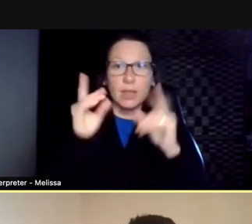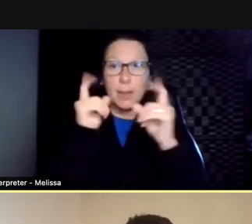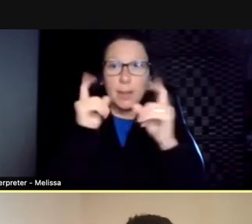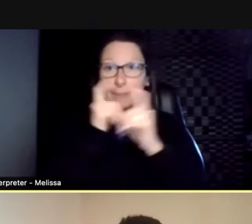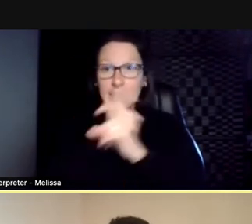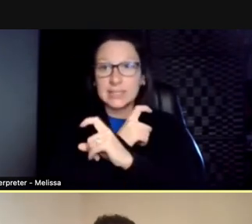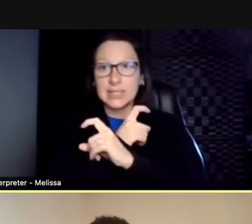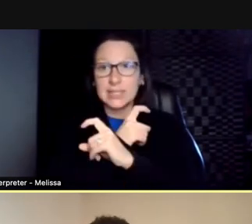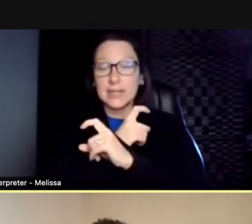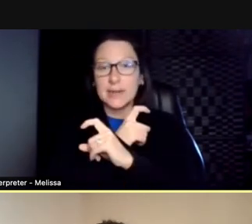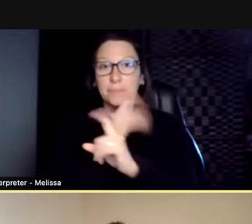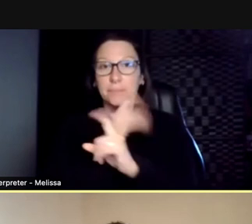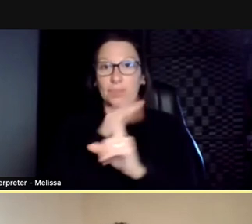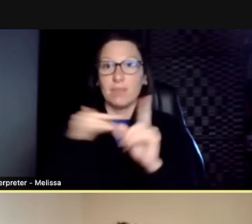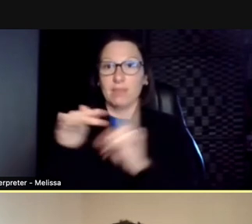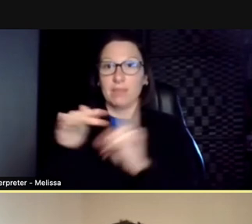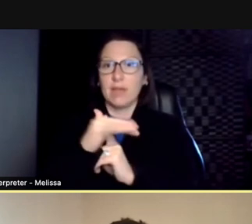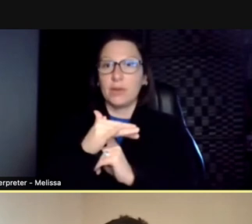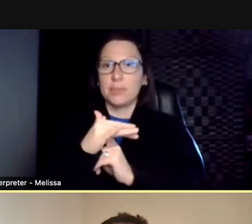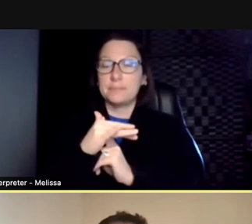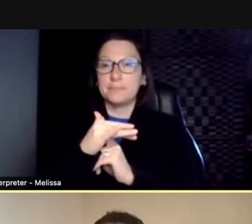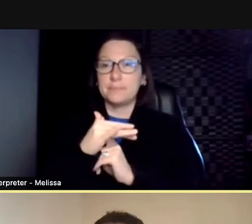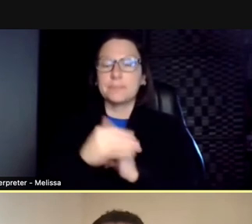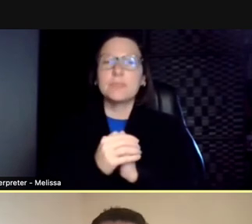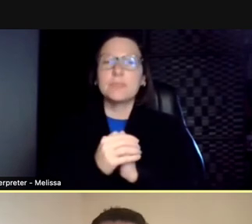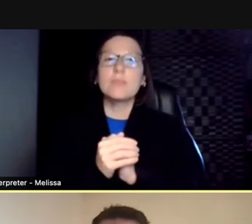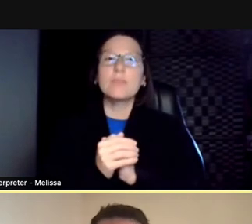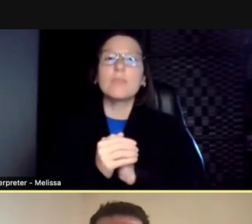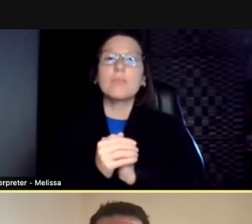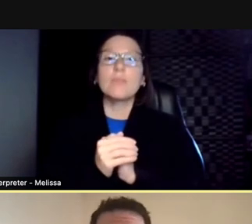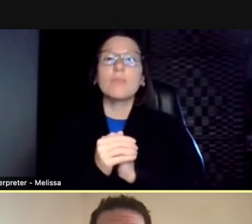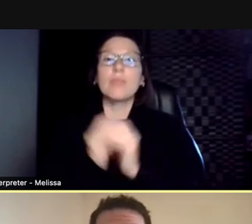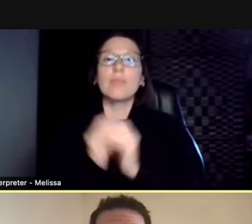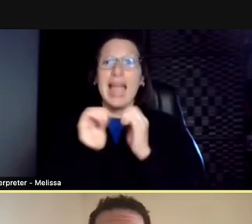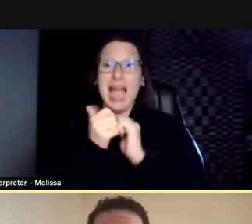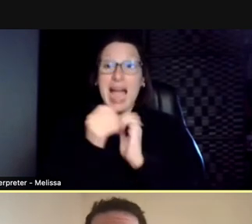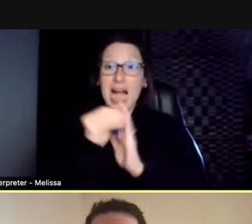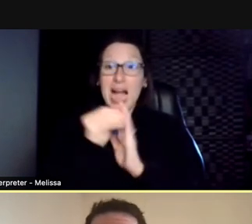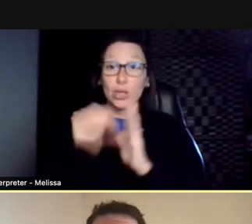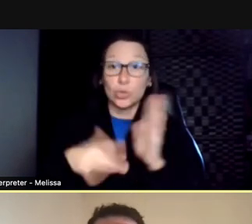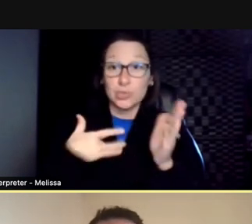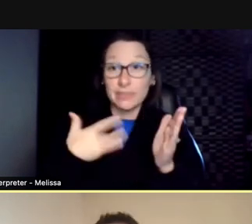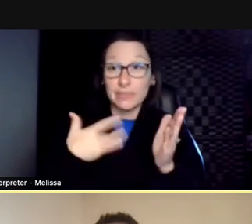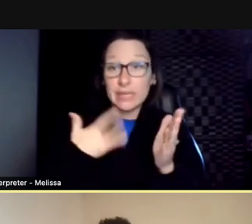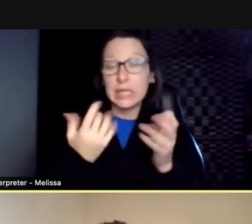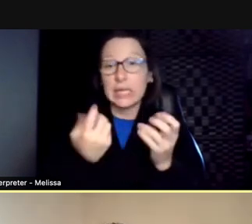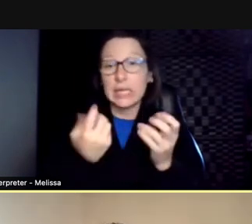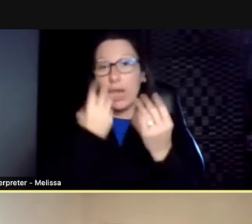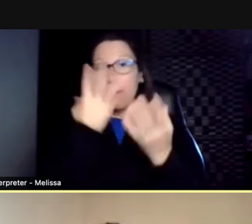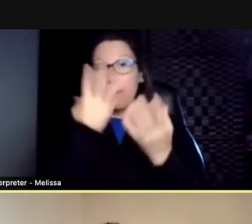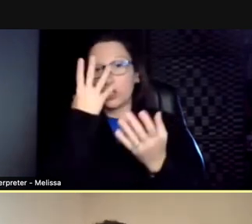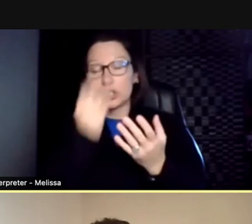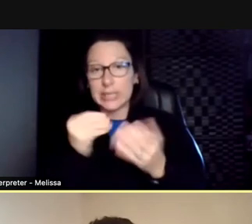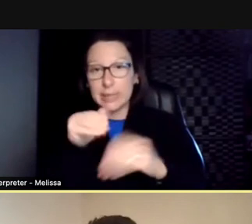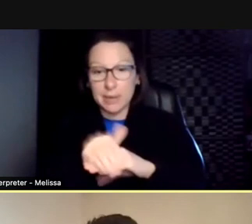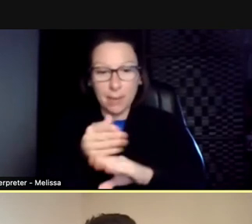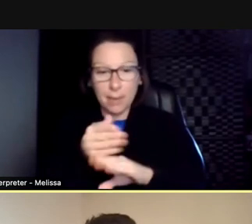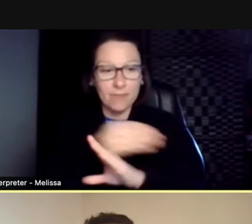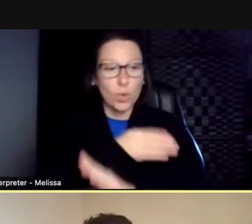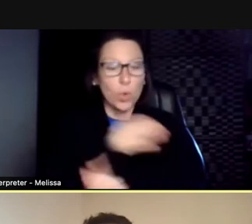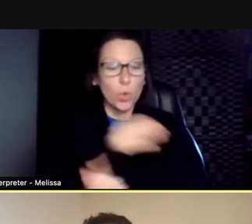the complexity of the environment. How the student's feeling, the amount of sleep they got the night before, the impact of medication.